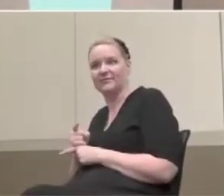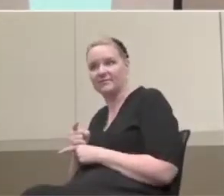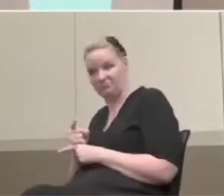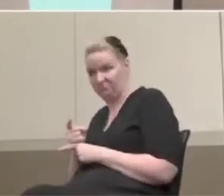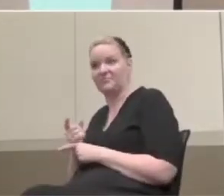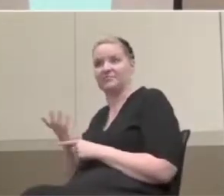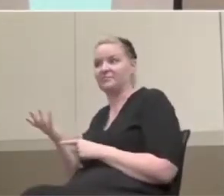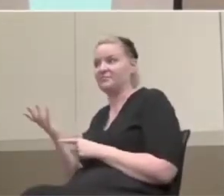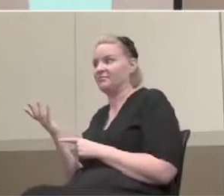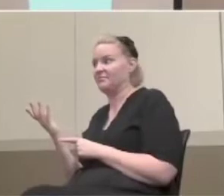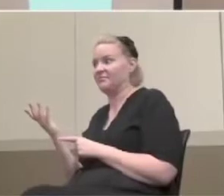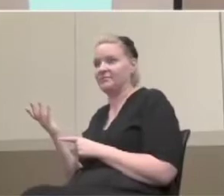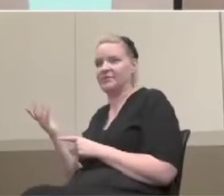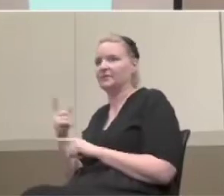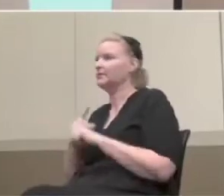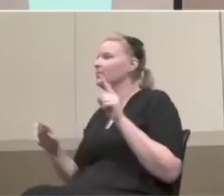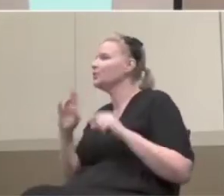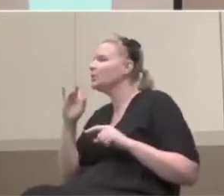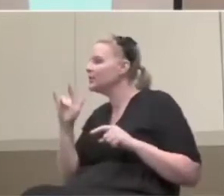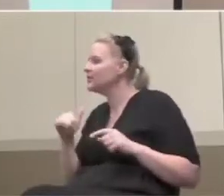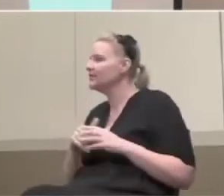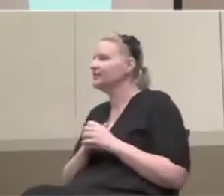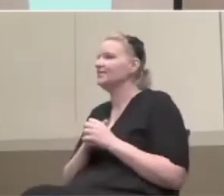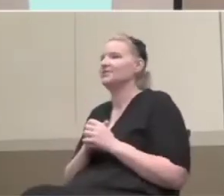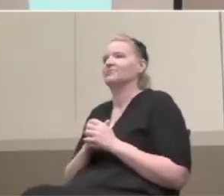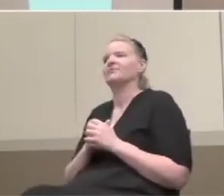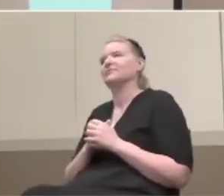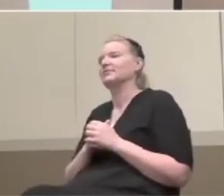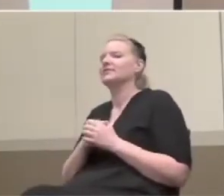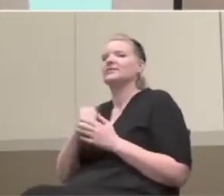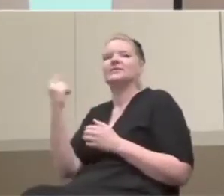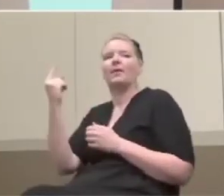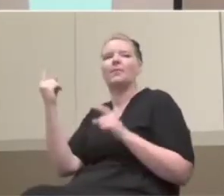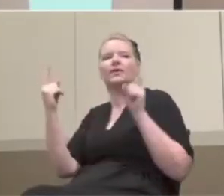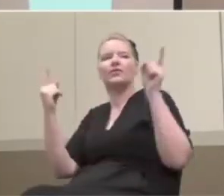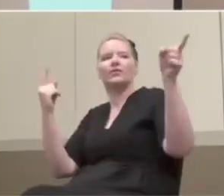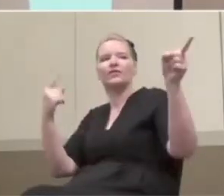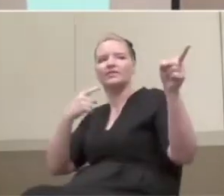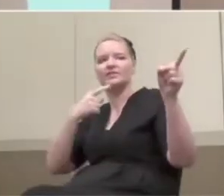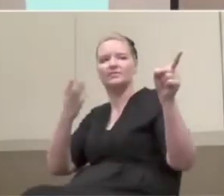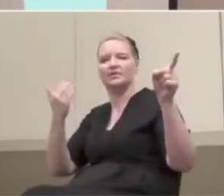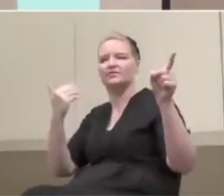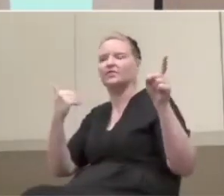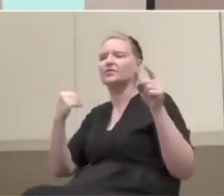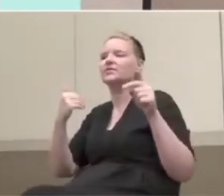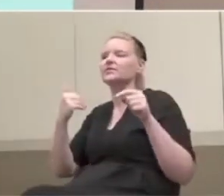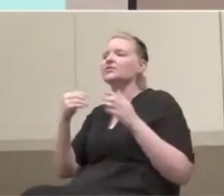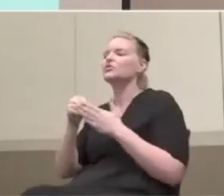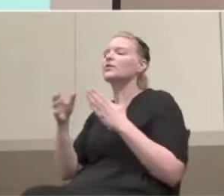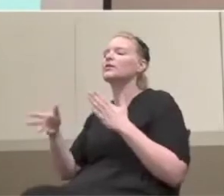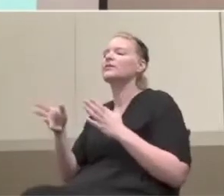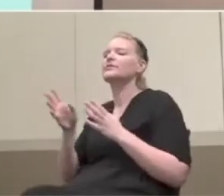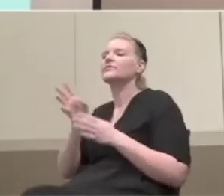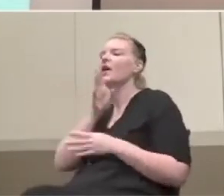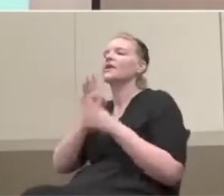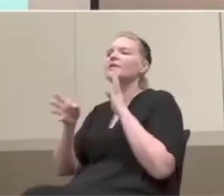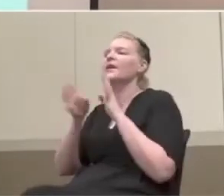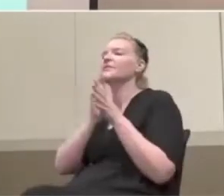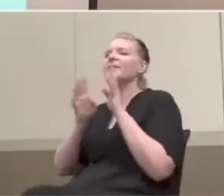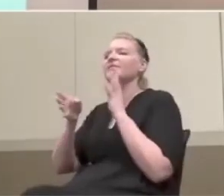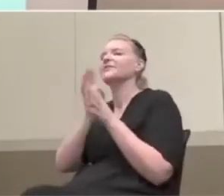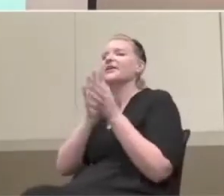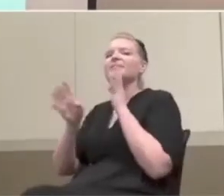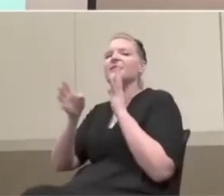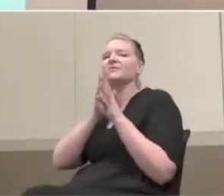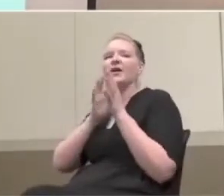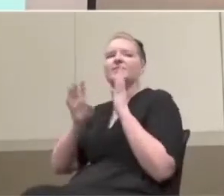Yes? But in reality, and somebody over here said something that student talks all the time. Who was that I picked